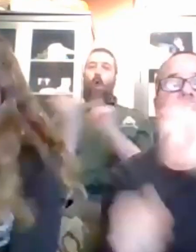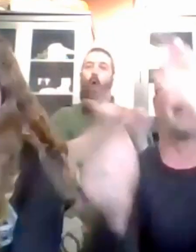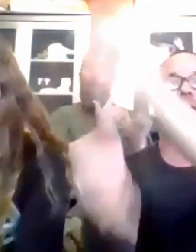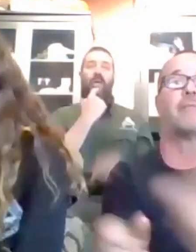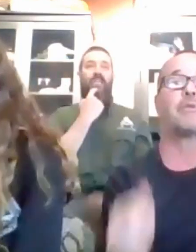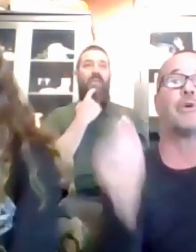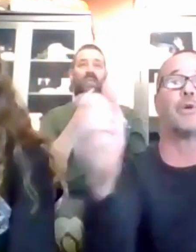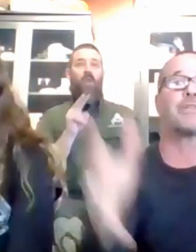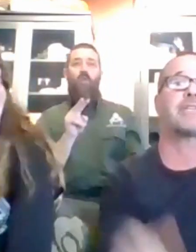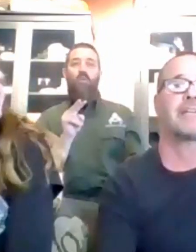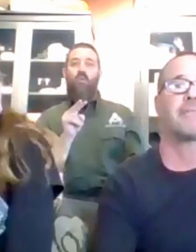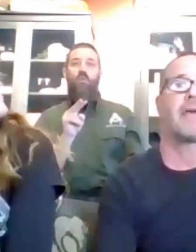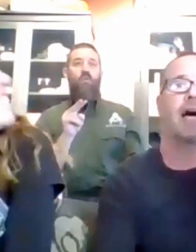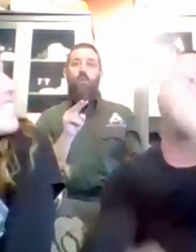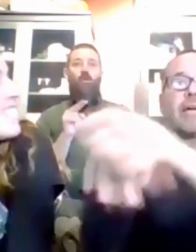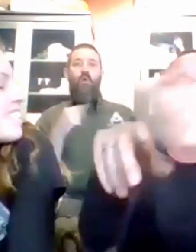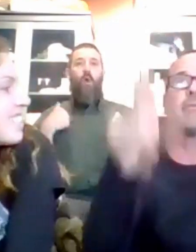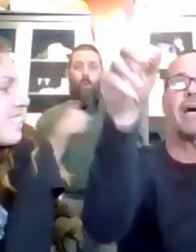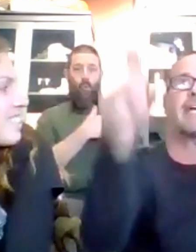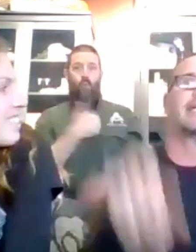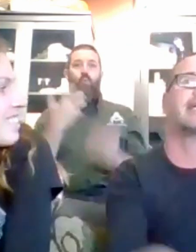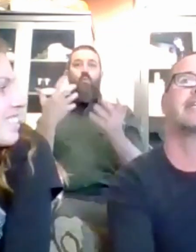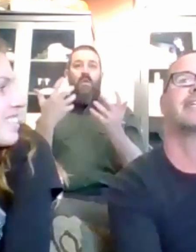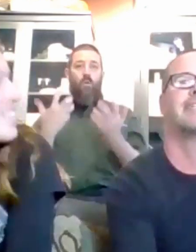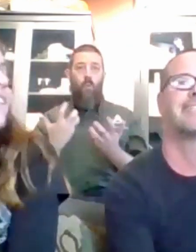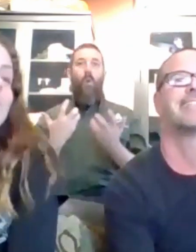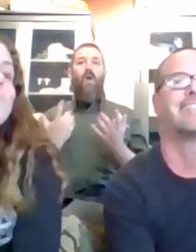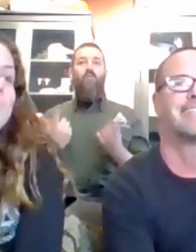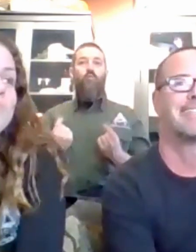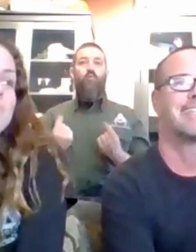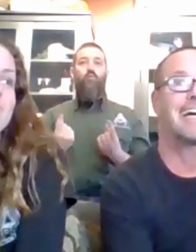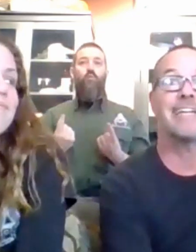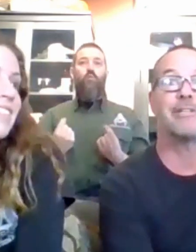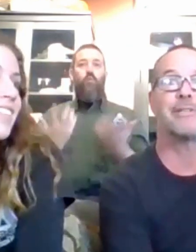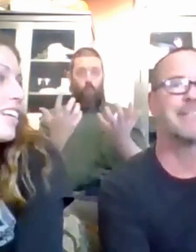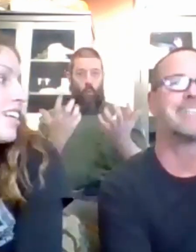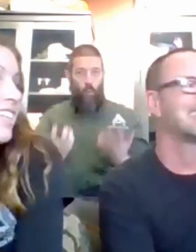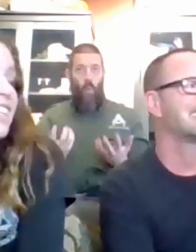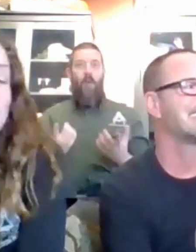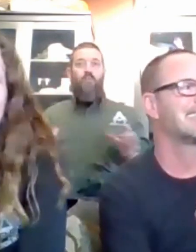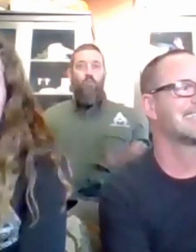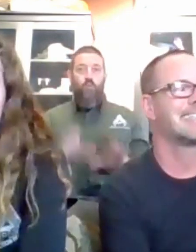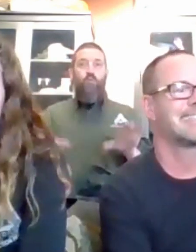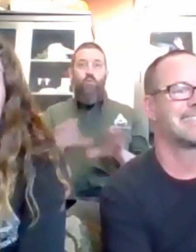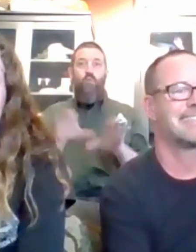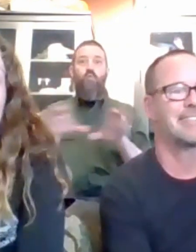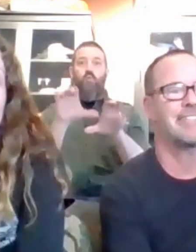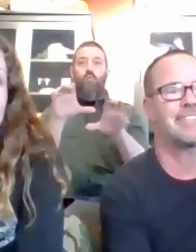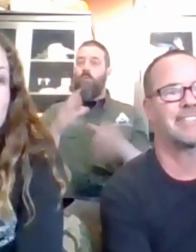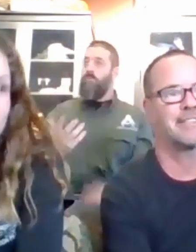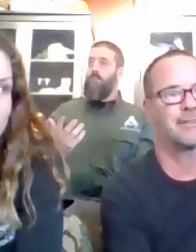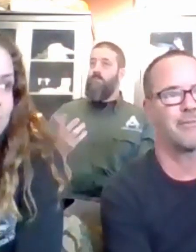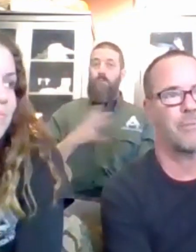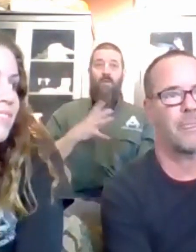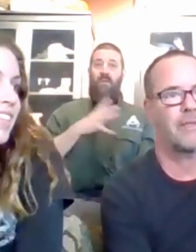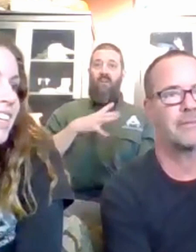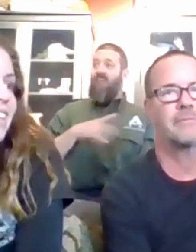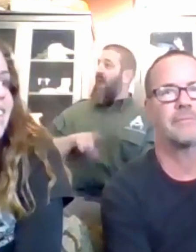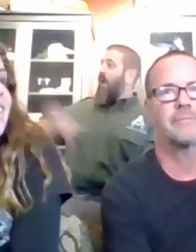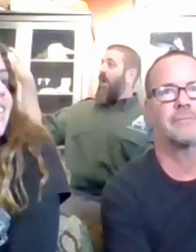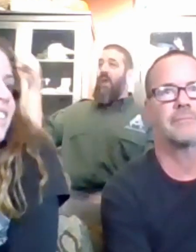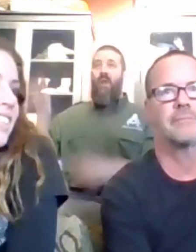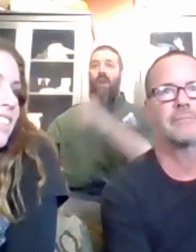want something to do. So I was like, we hand them breaks and now stuff. I get the tools. Really, get out I'm there. like, weed whack. And they do. And they do. And